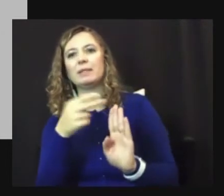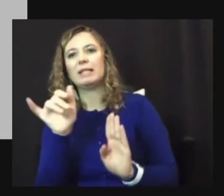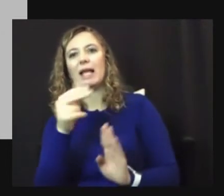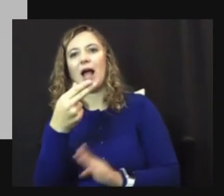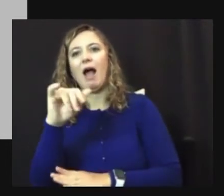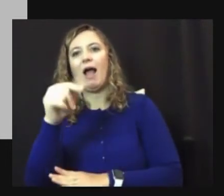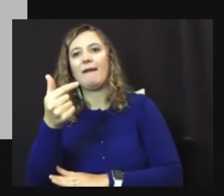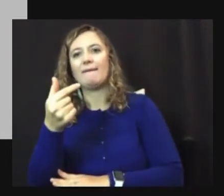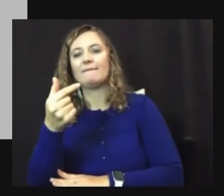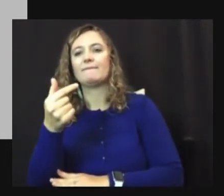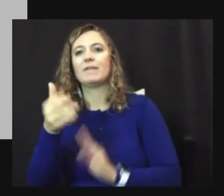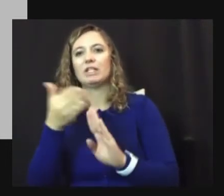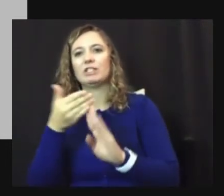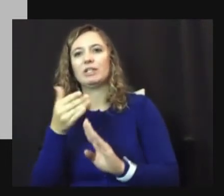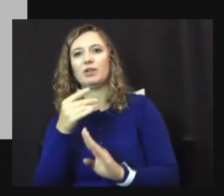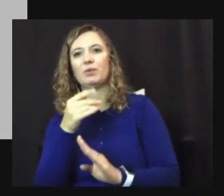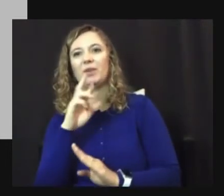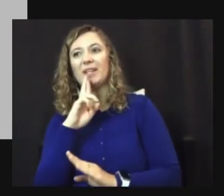So